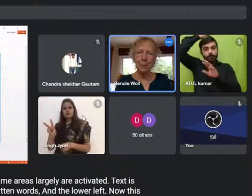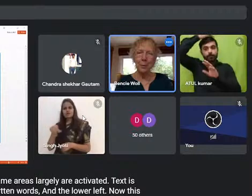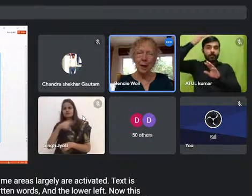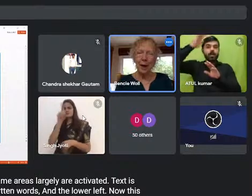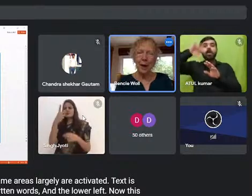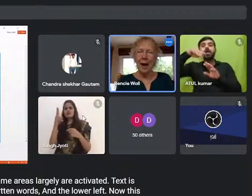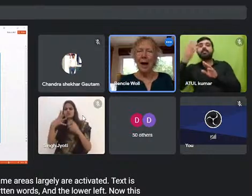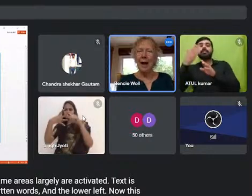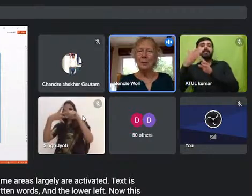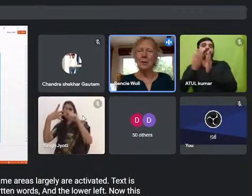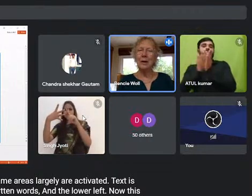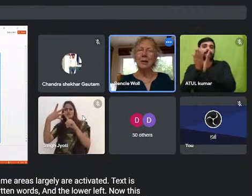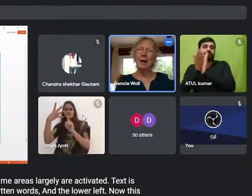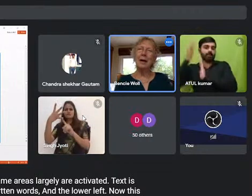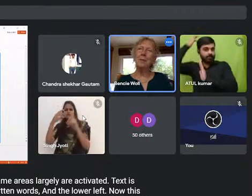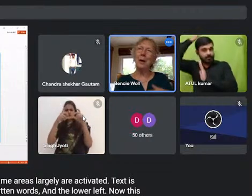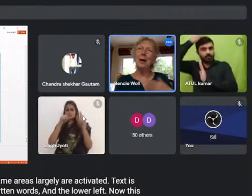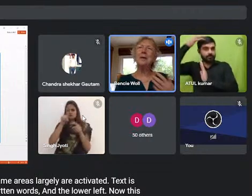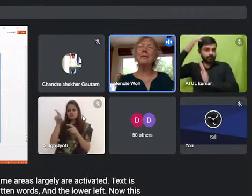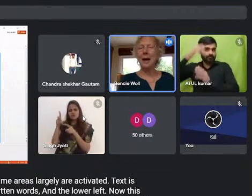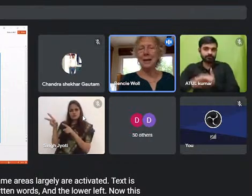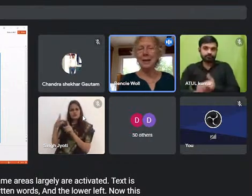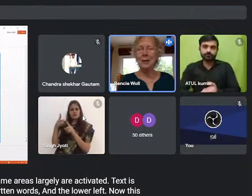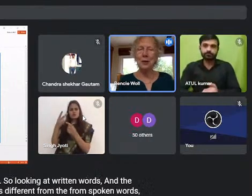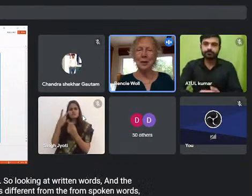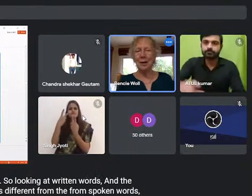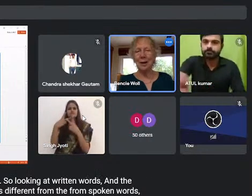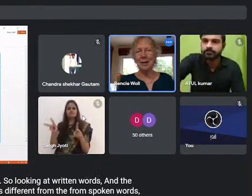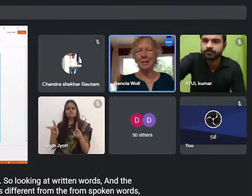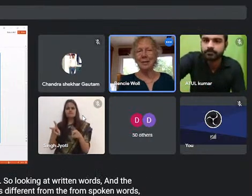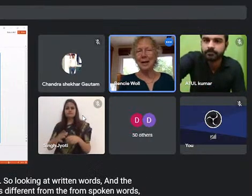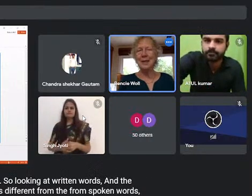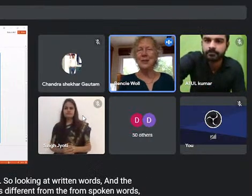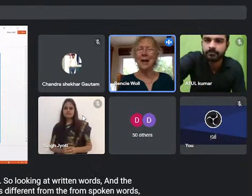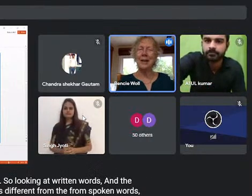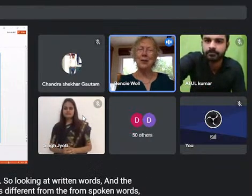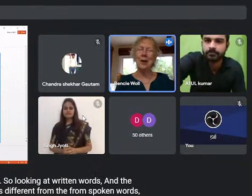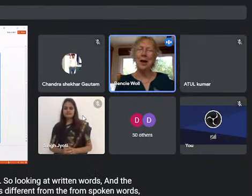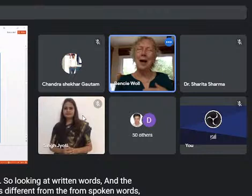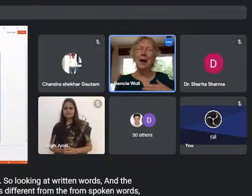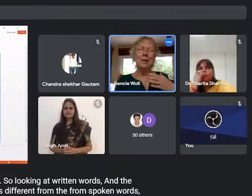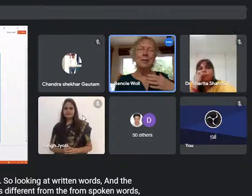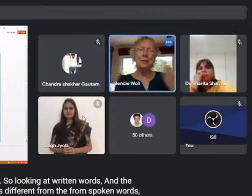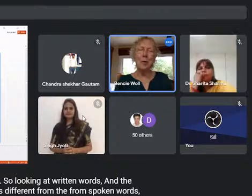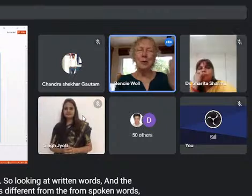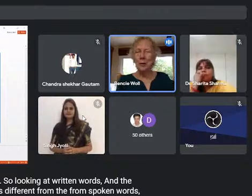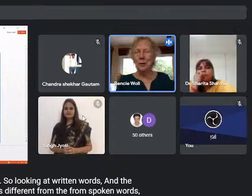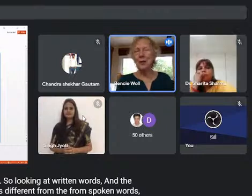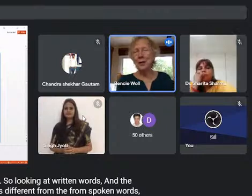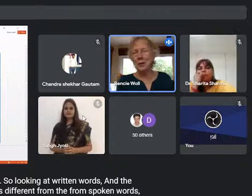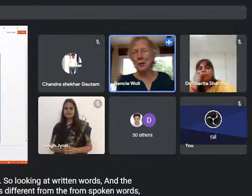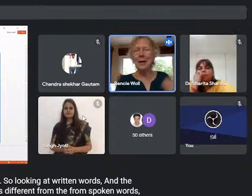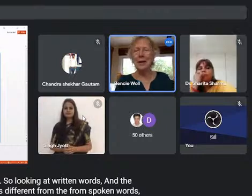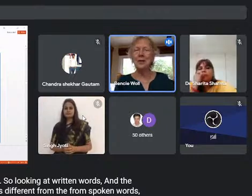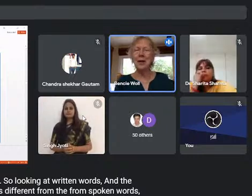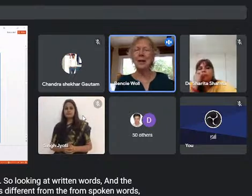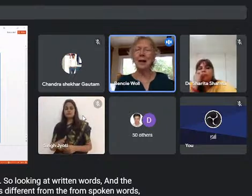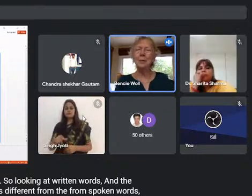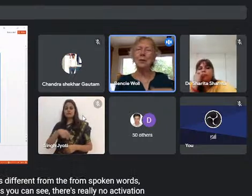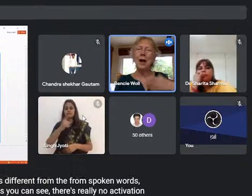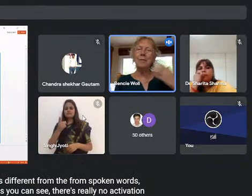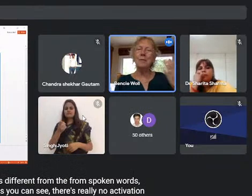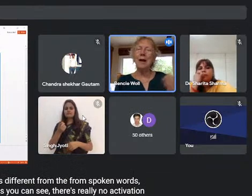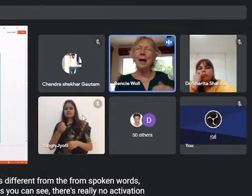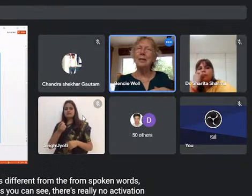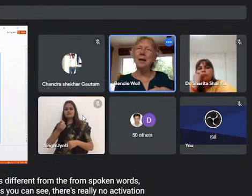four. And part of that is that spoken words, finger spelling, and